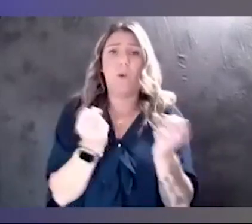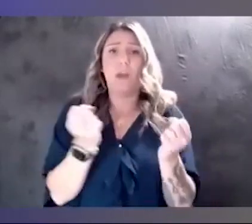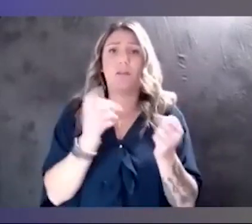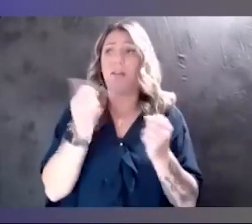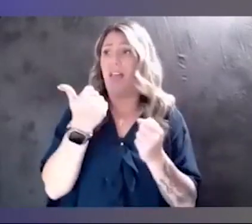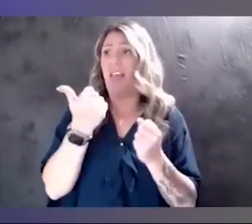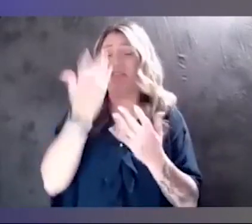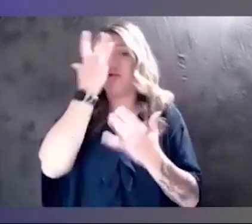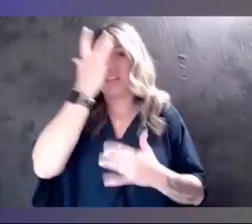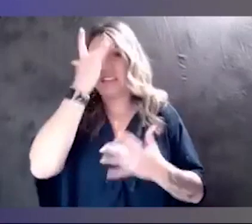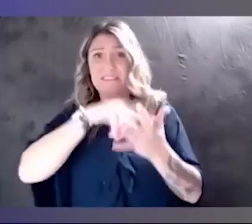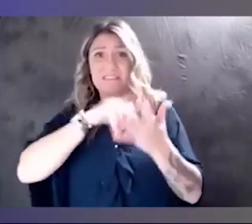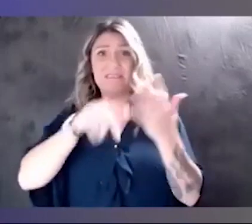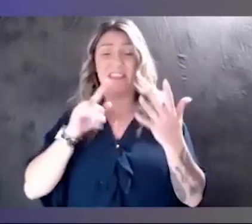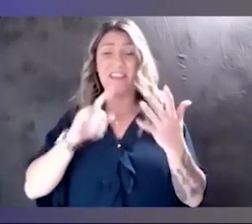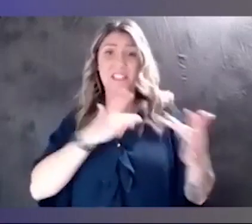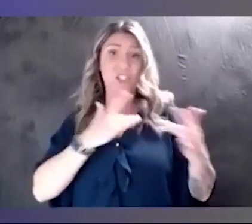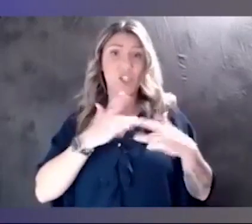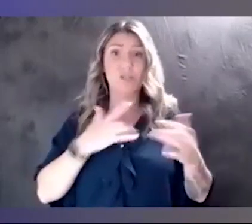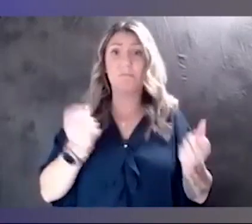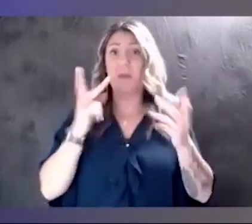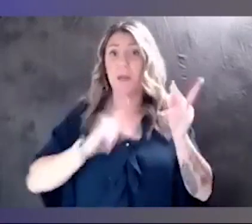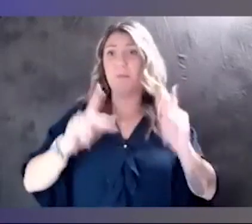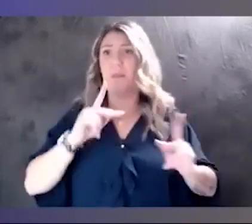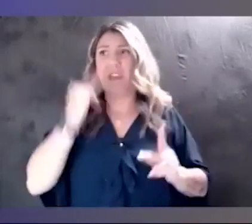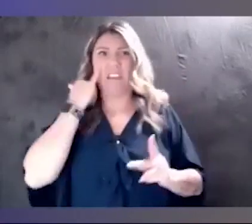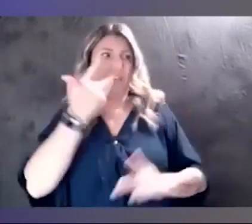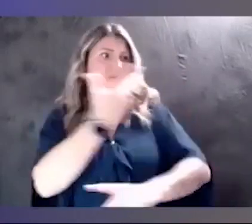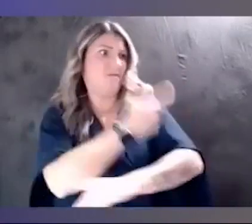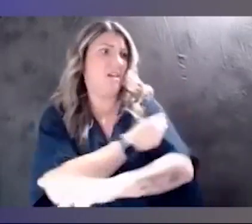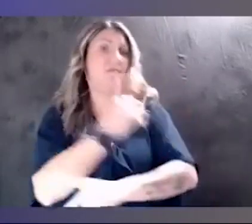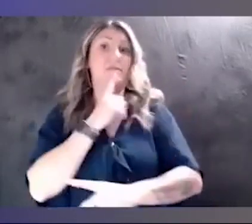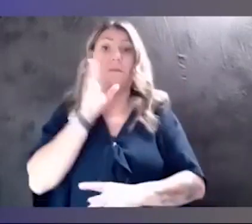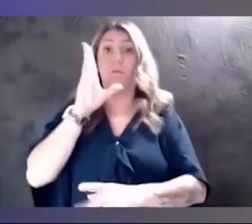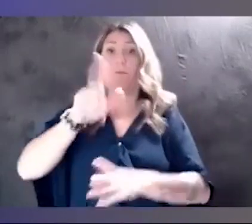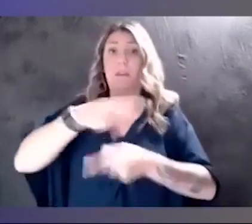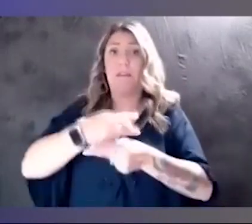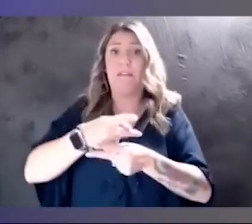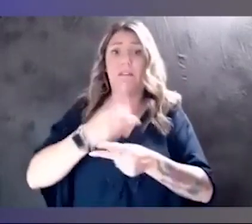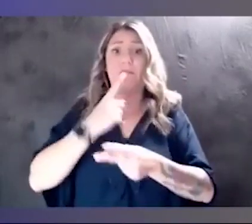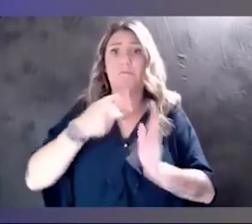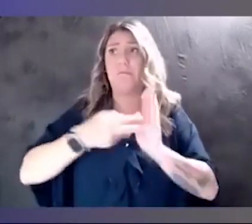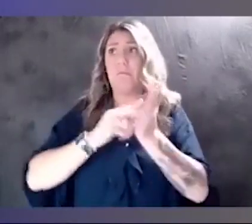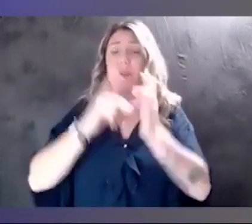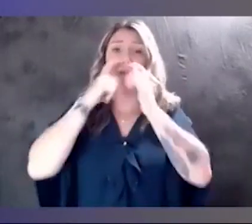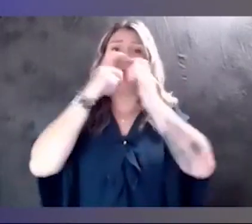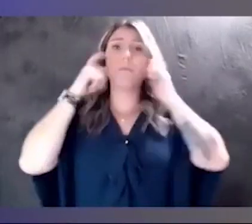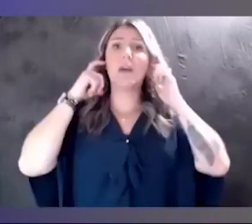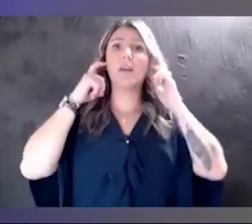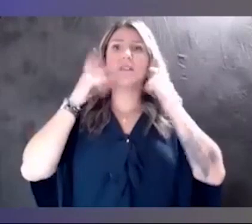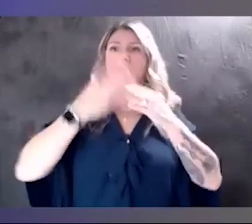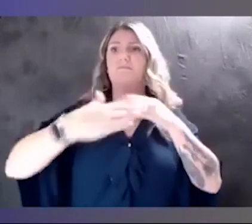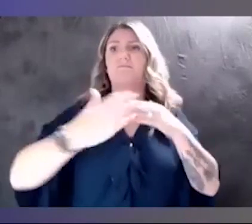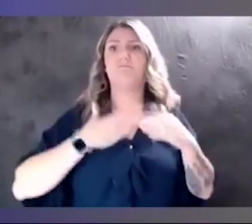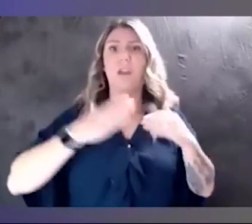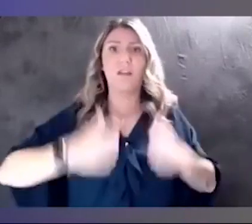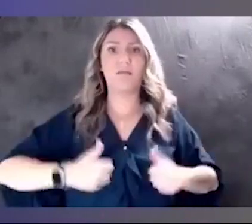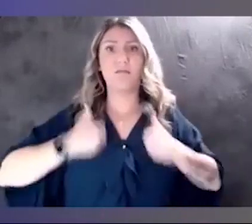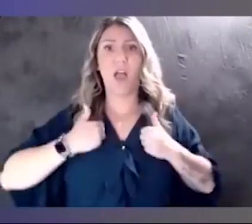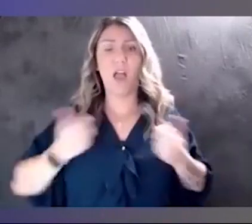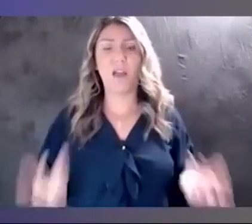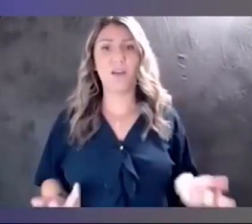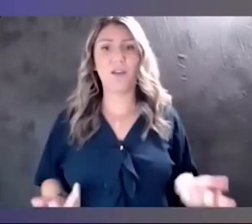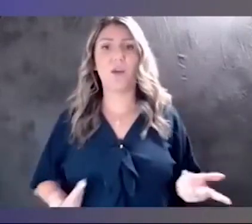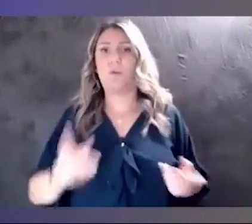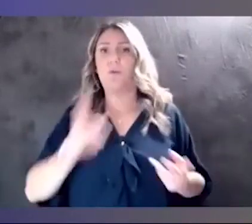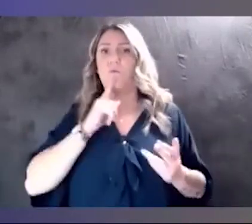is a concern a lot of people have. Well, if I'm going to get vaccinated, I'm going to be careful. Does this mean I'm going to mask the rest of my life? They're very, very worried about